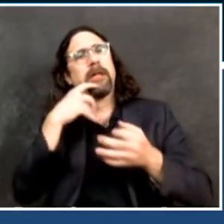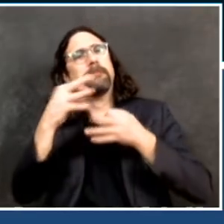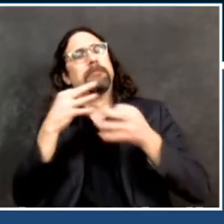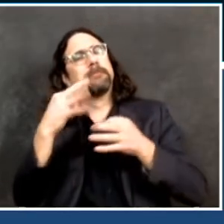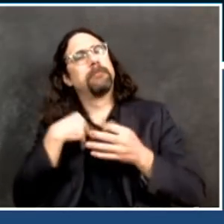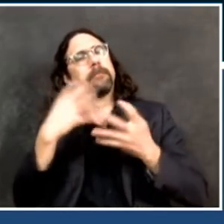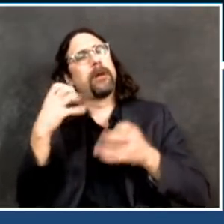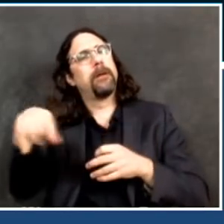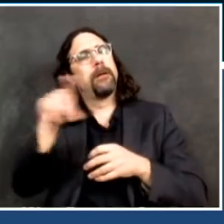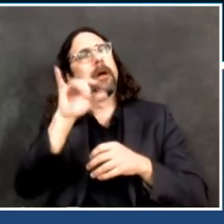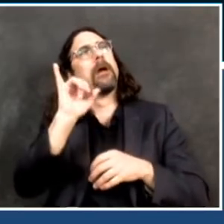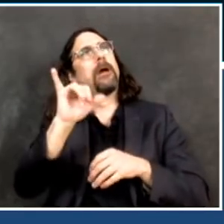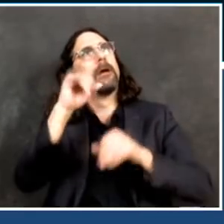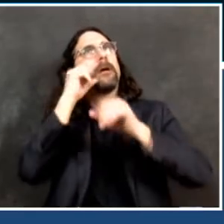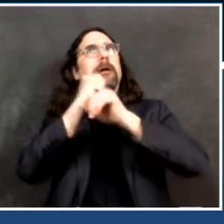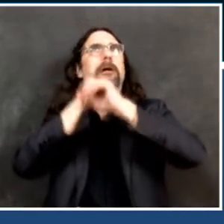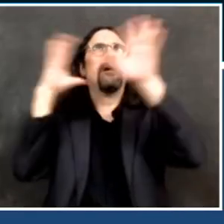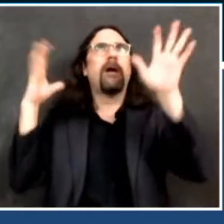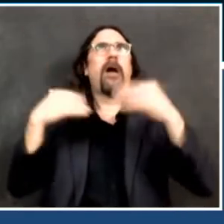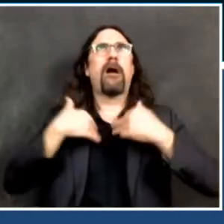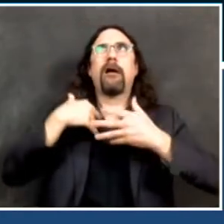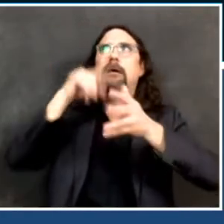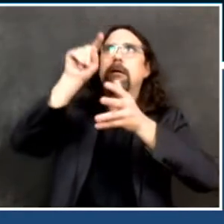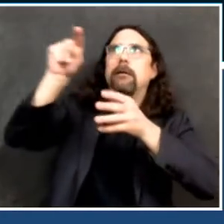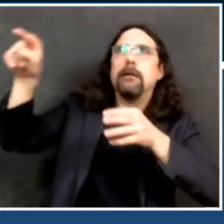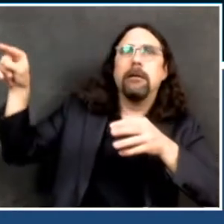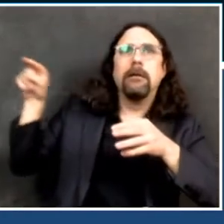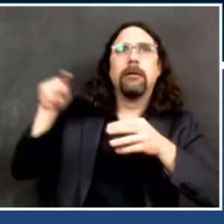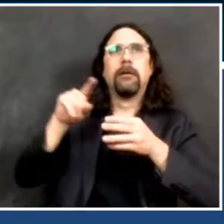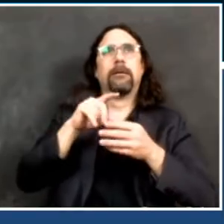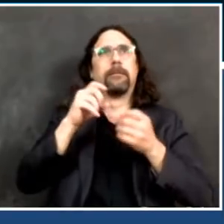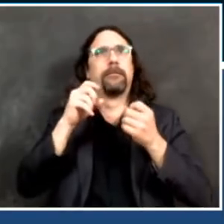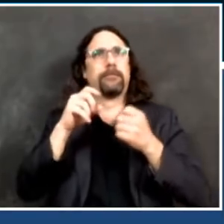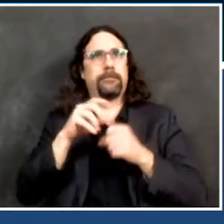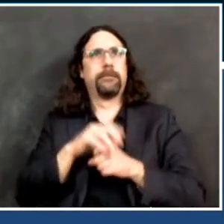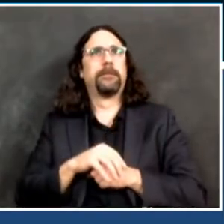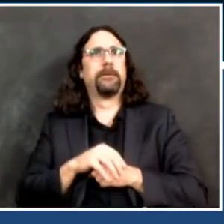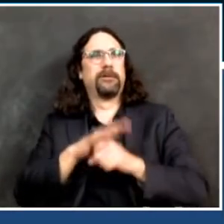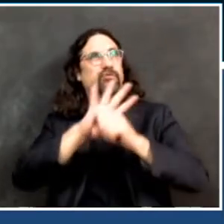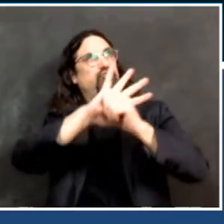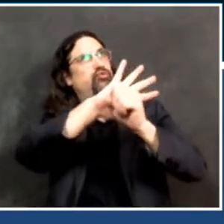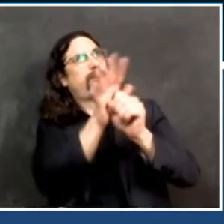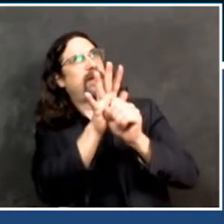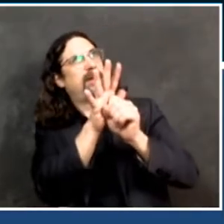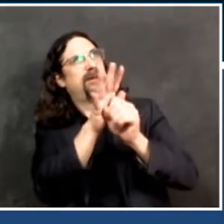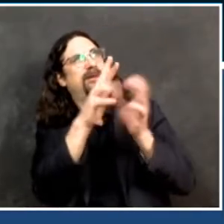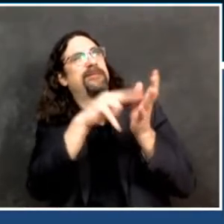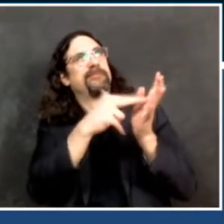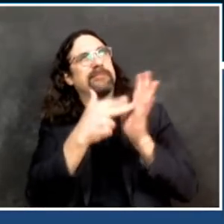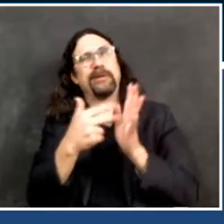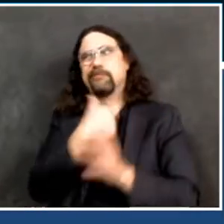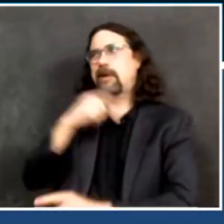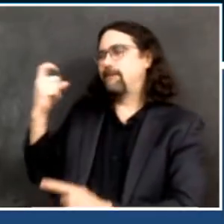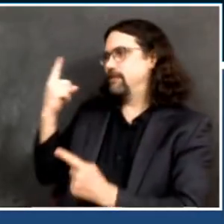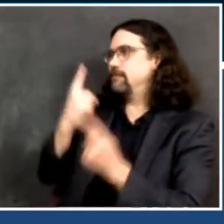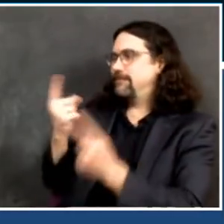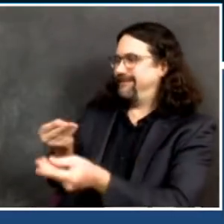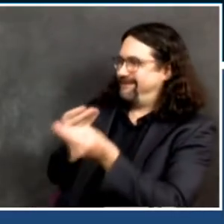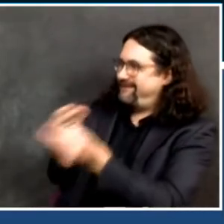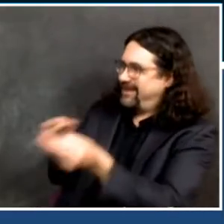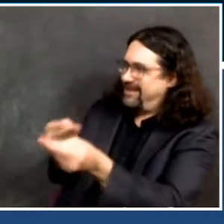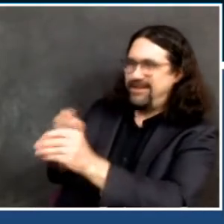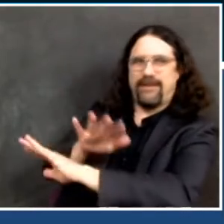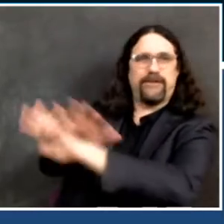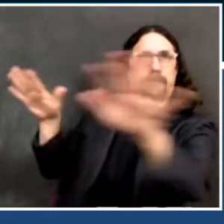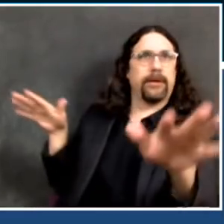New Yorkers. And to make sure it happens, I turn to one of our most effective public servants. Time and again, she has delivered